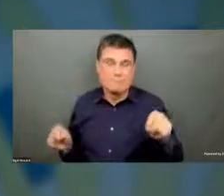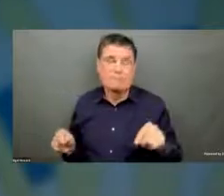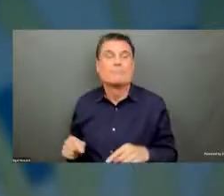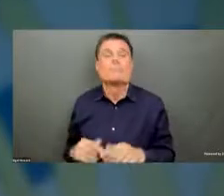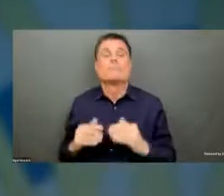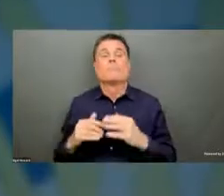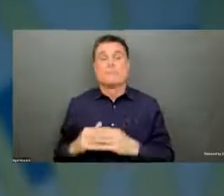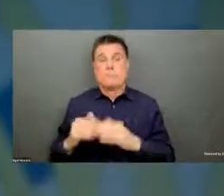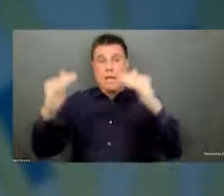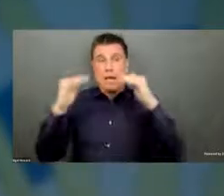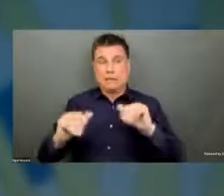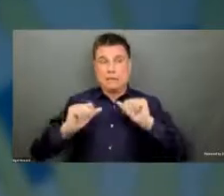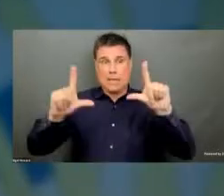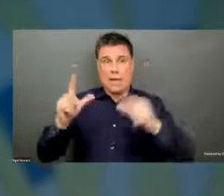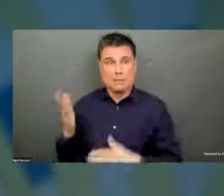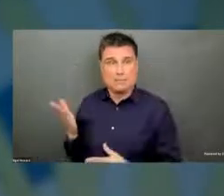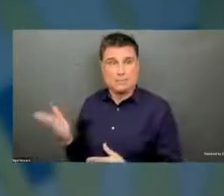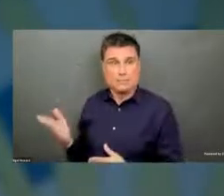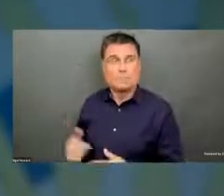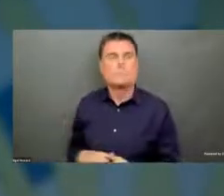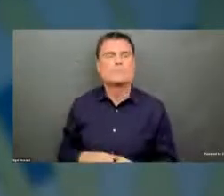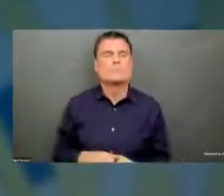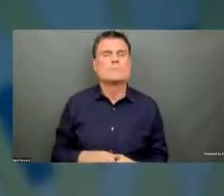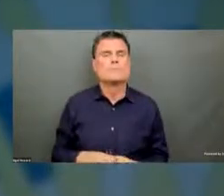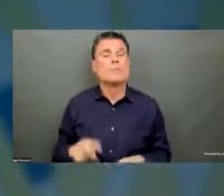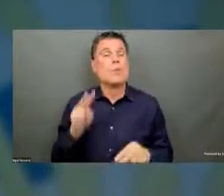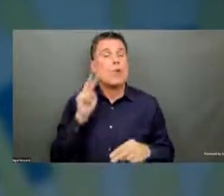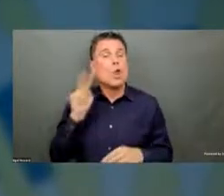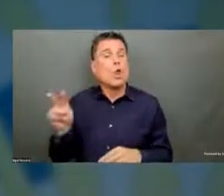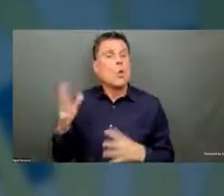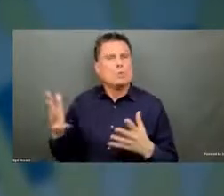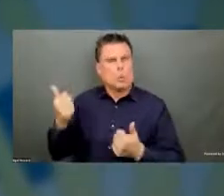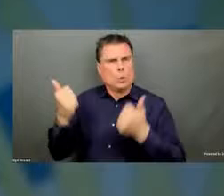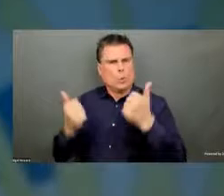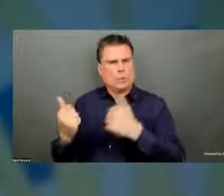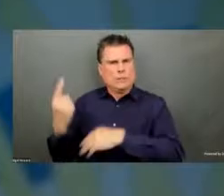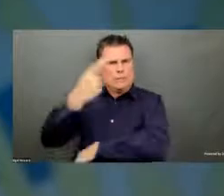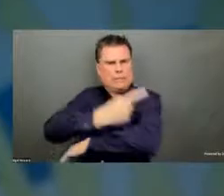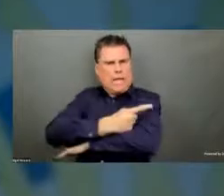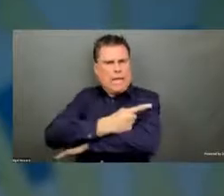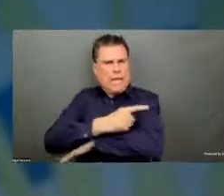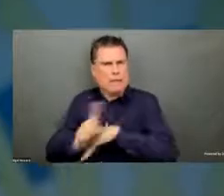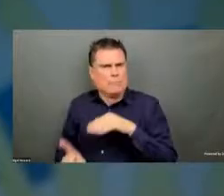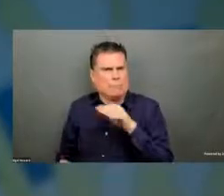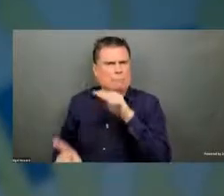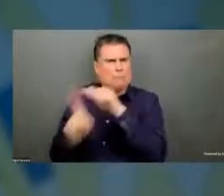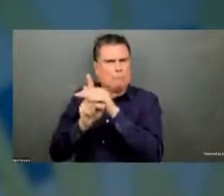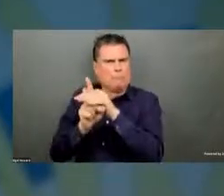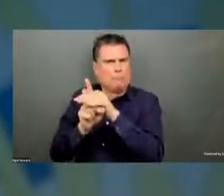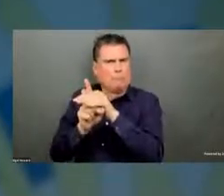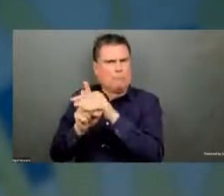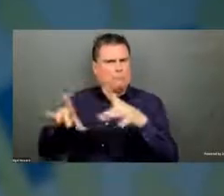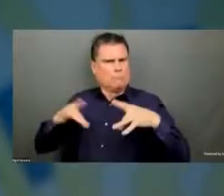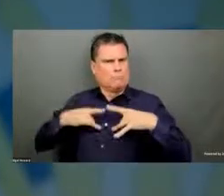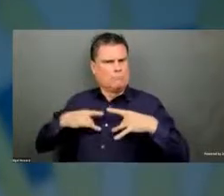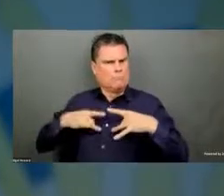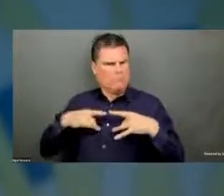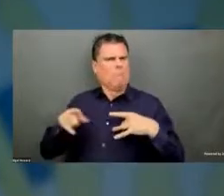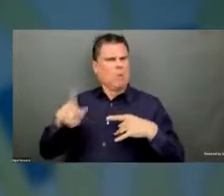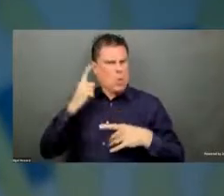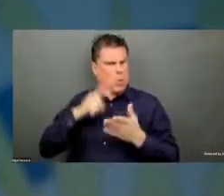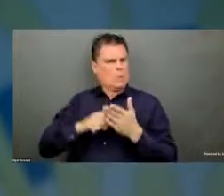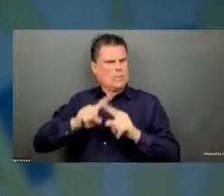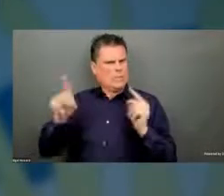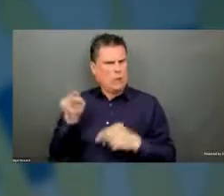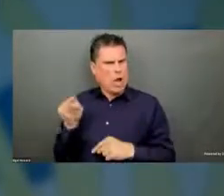of illness, that gives us a slightly different pattern, because the previous data that we talked about was the day that the lab test was done